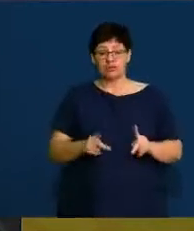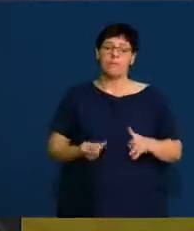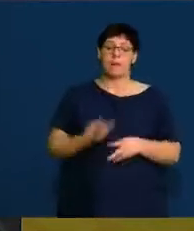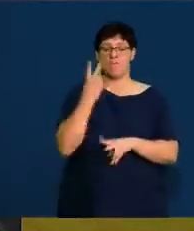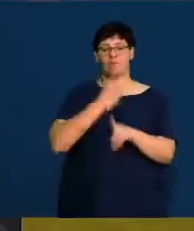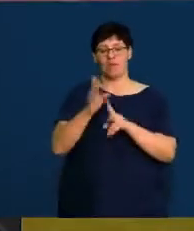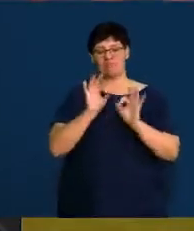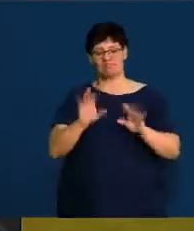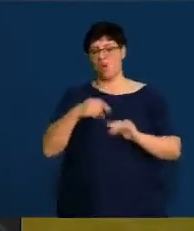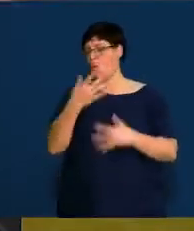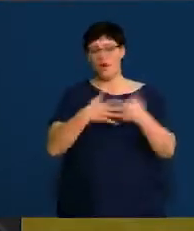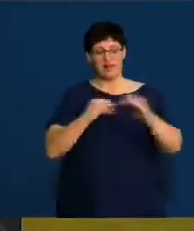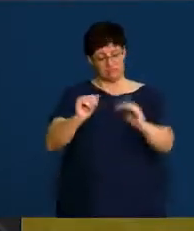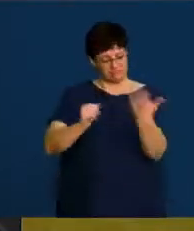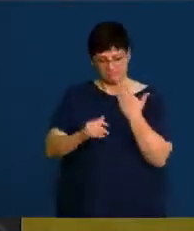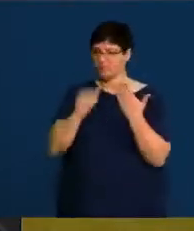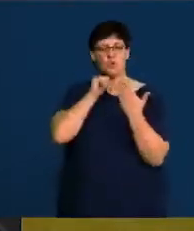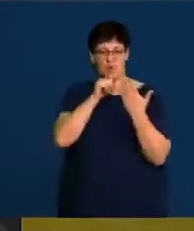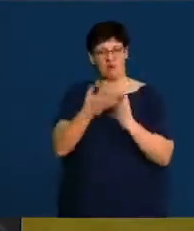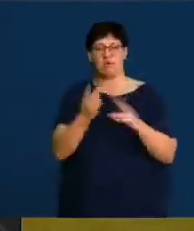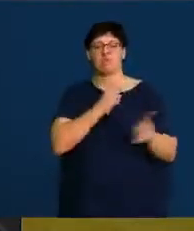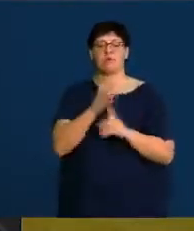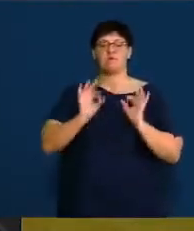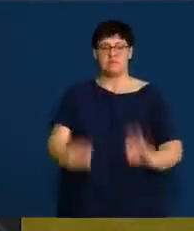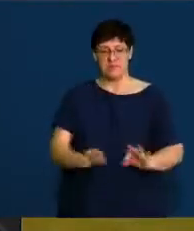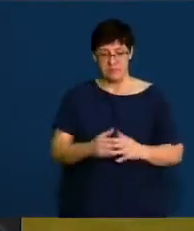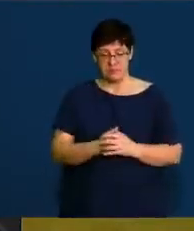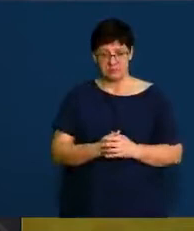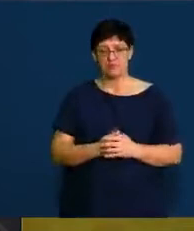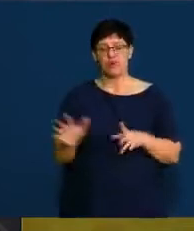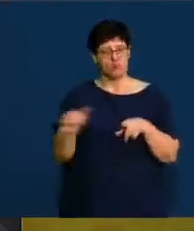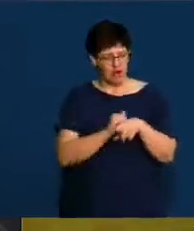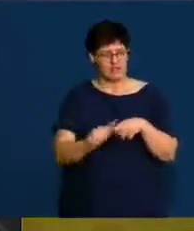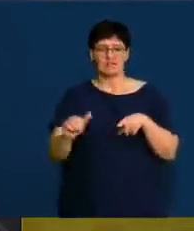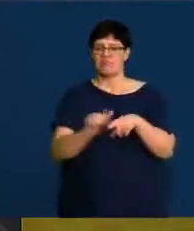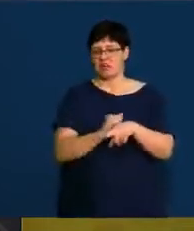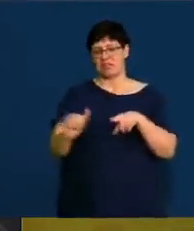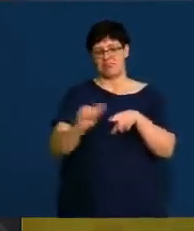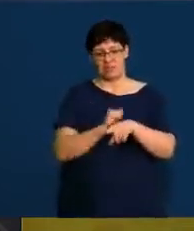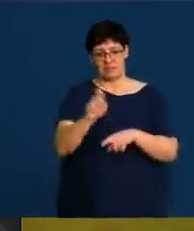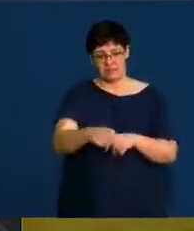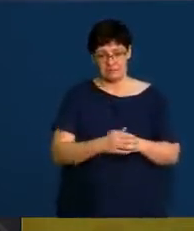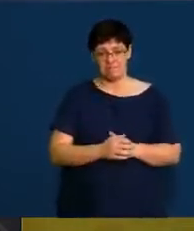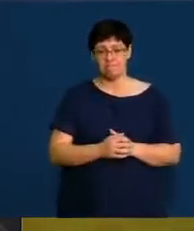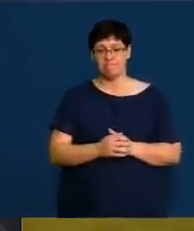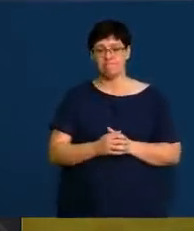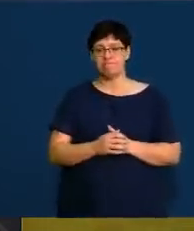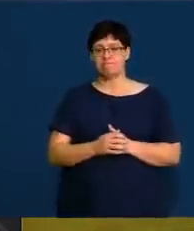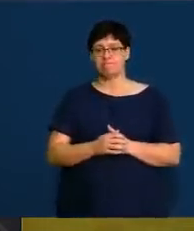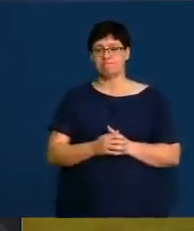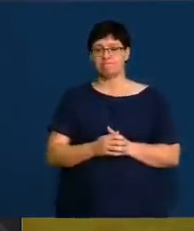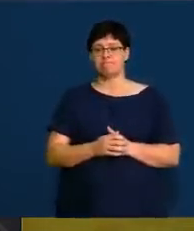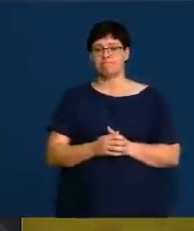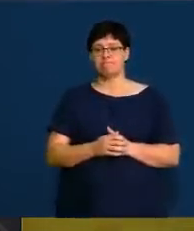prepared for whatever map you're going to get in the final exam. So, practice, practice, practice. Moving on, let's